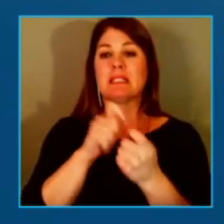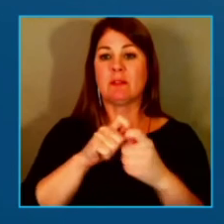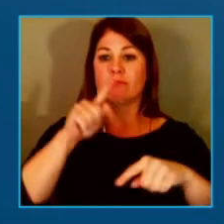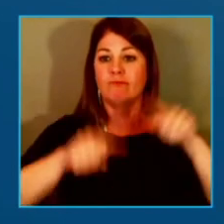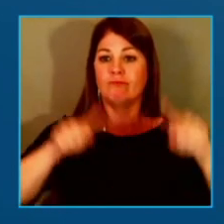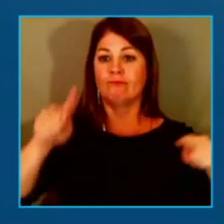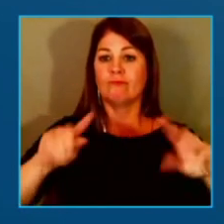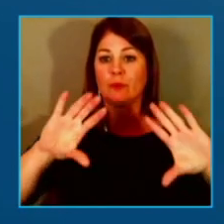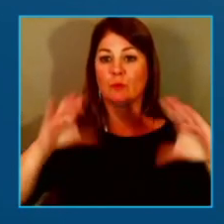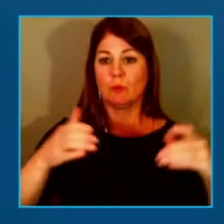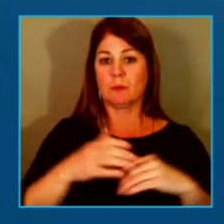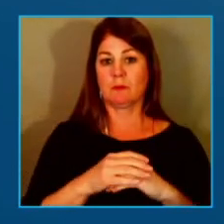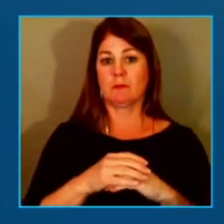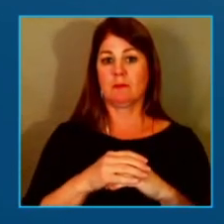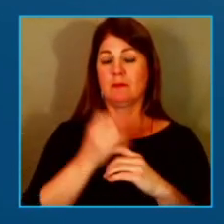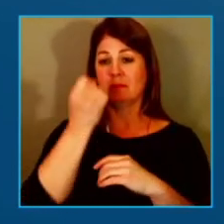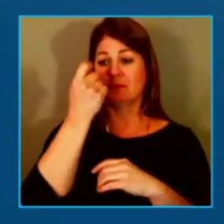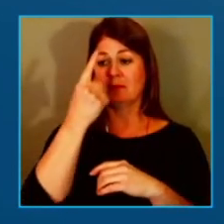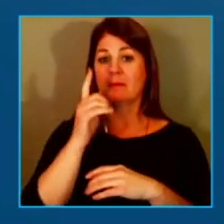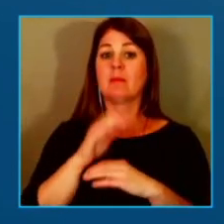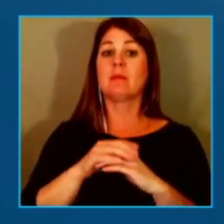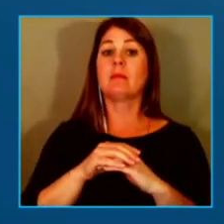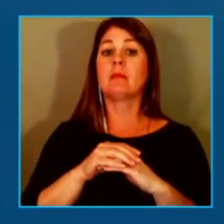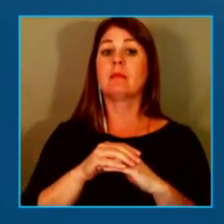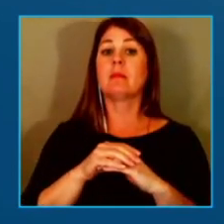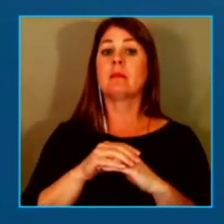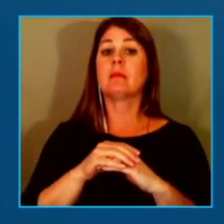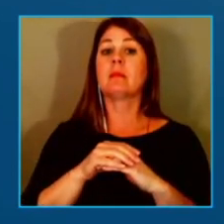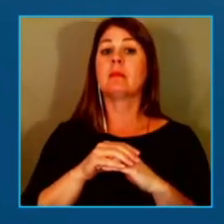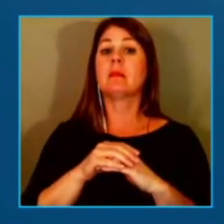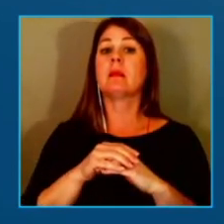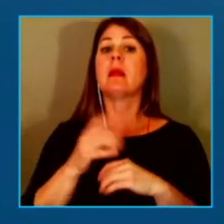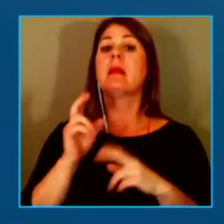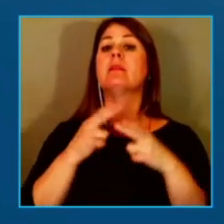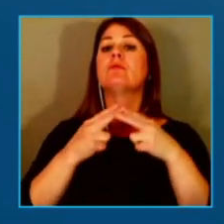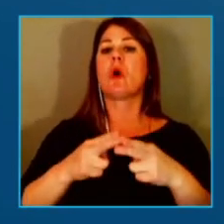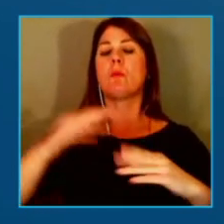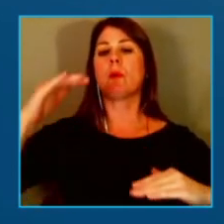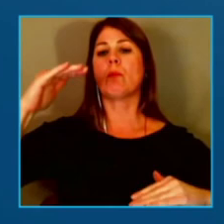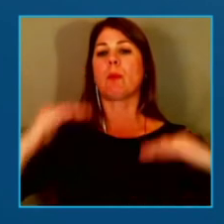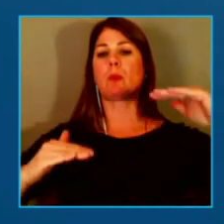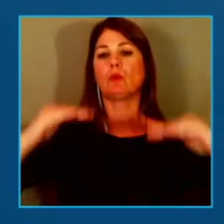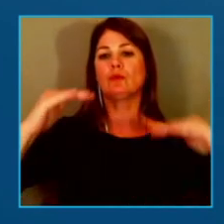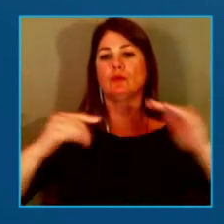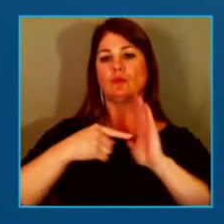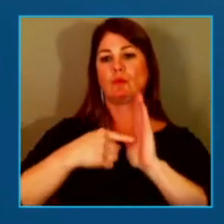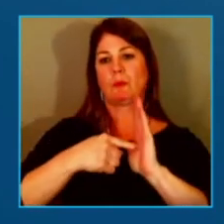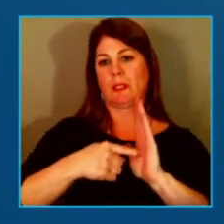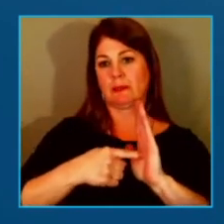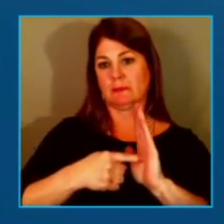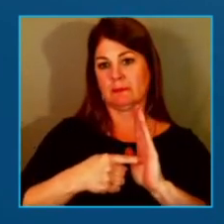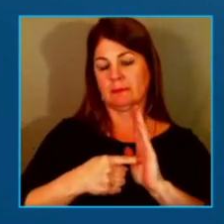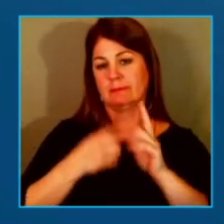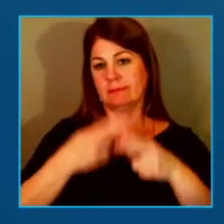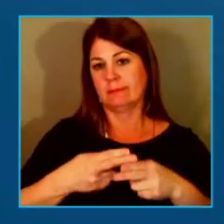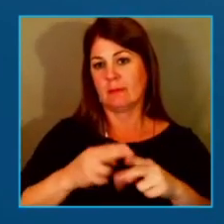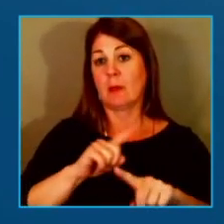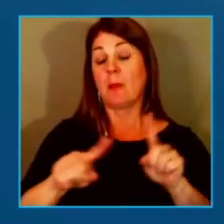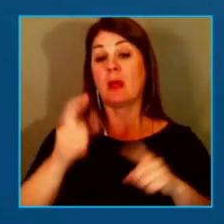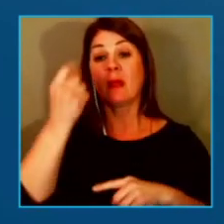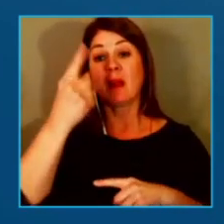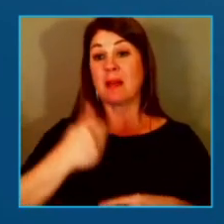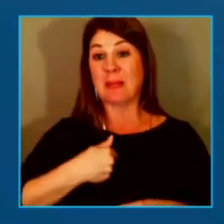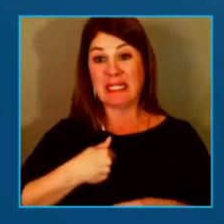their presence in the Democratic electorate, I may refer to that as proportional representation. To the best of my knowledge, there is